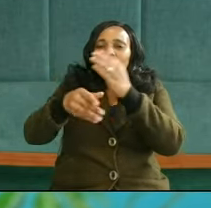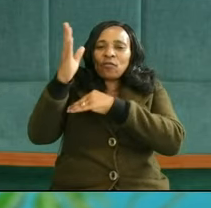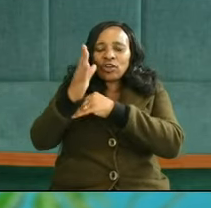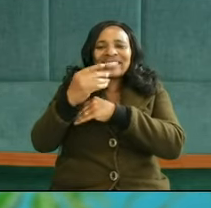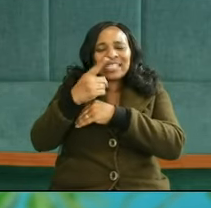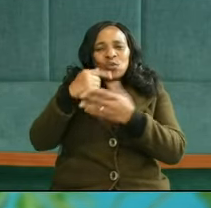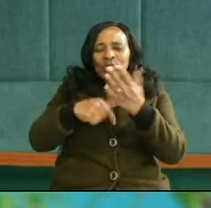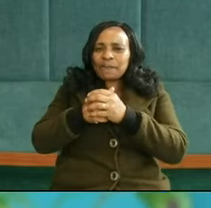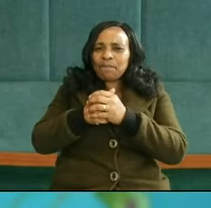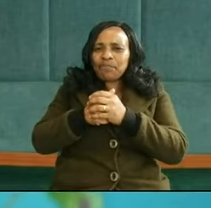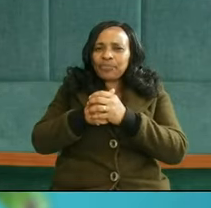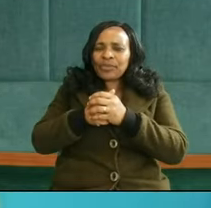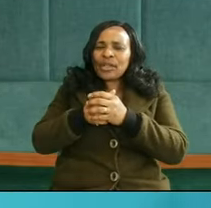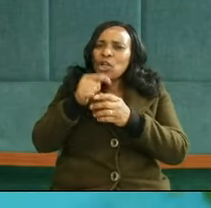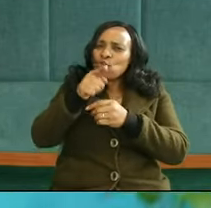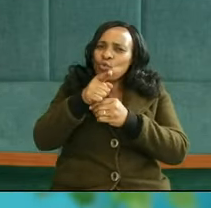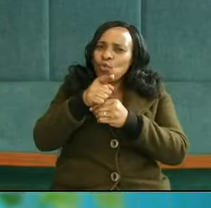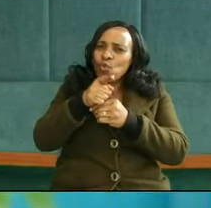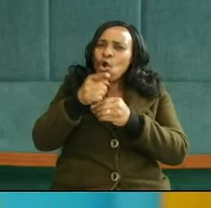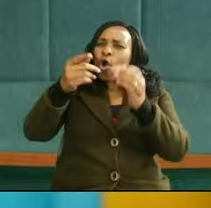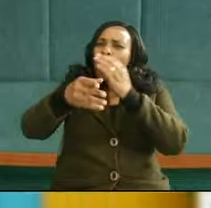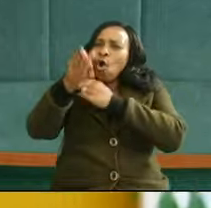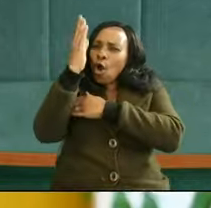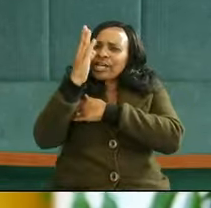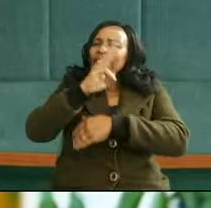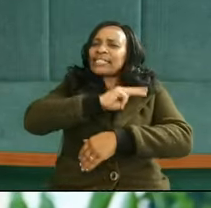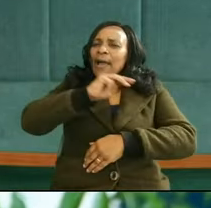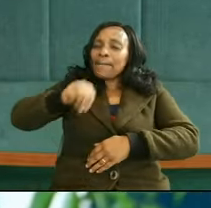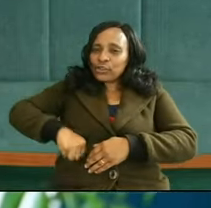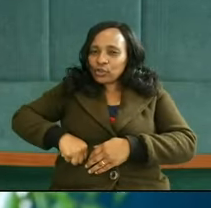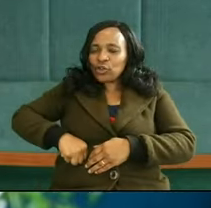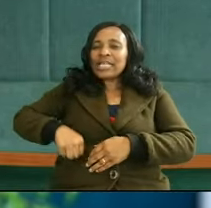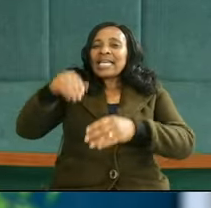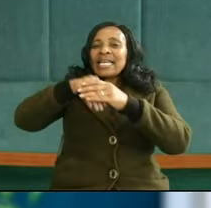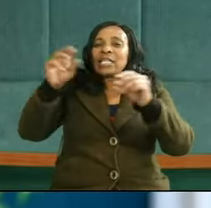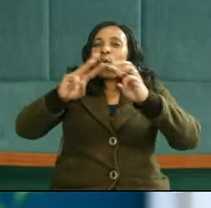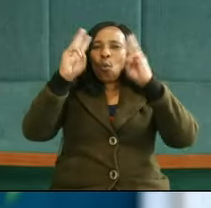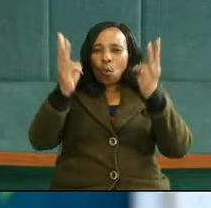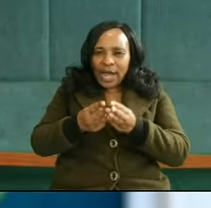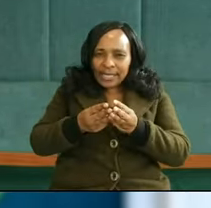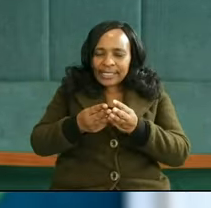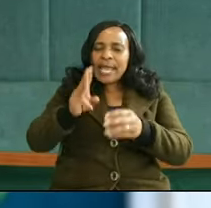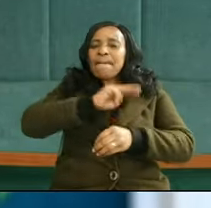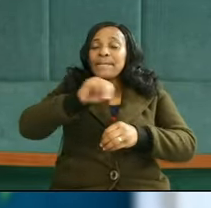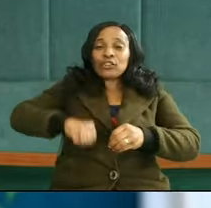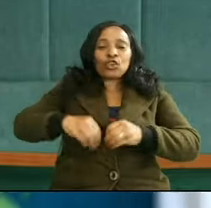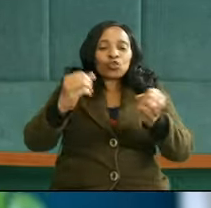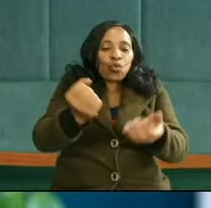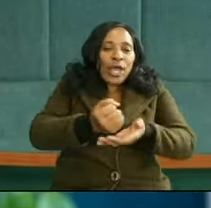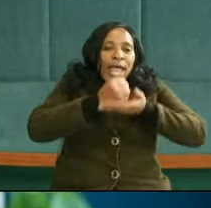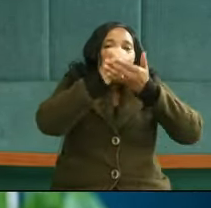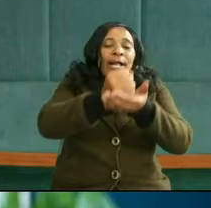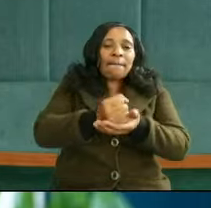says, look, when man fell in sin, God has been on mission all this while, mission to rescue humanity. He came to